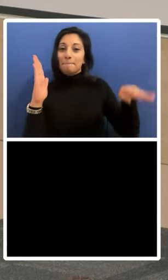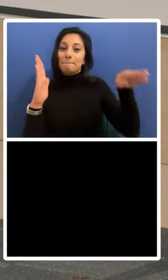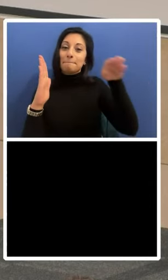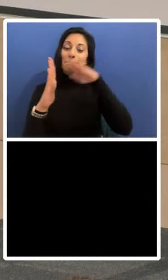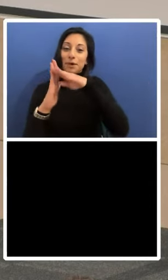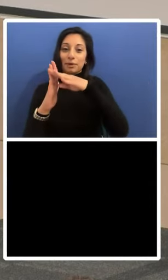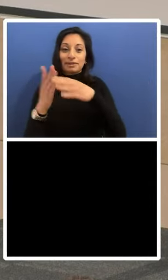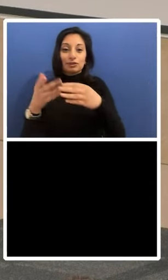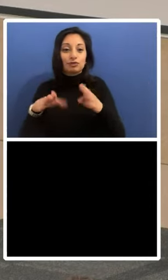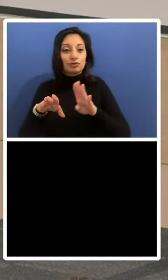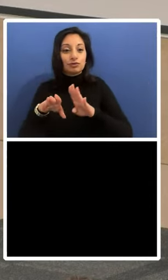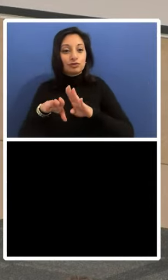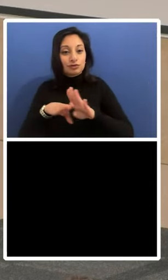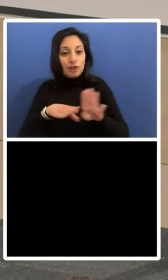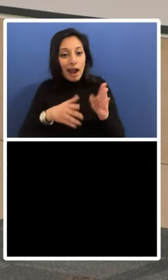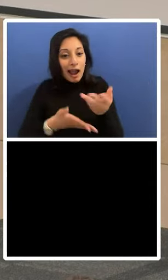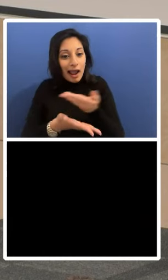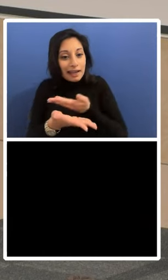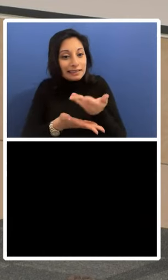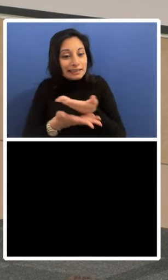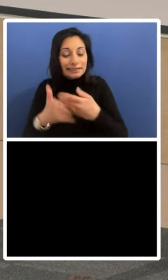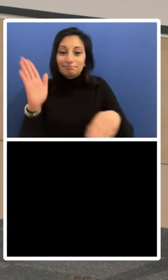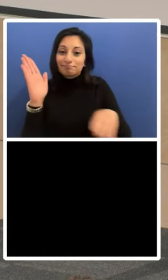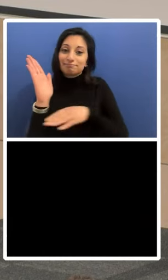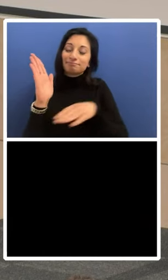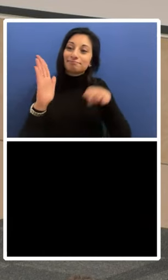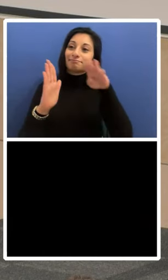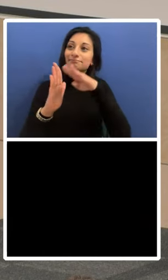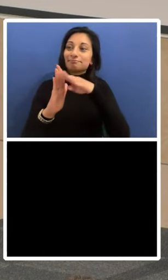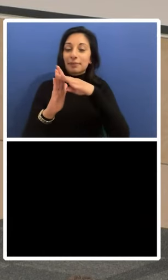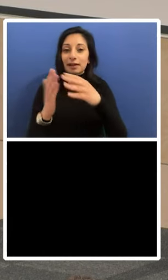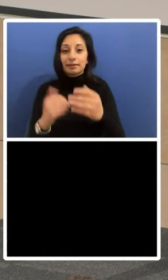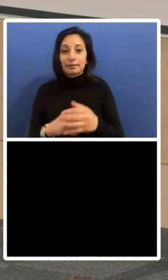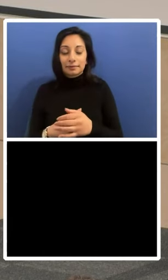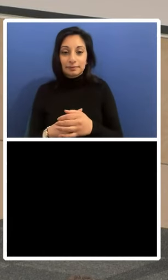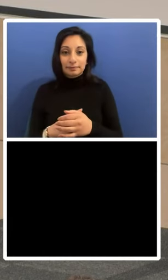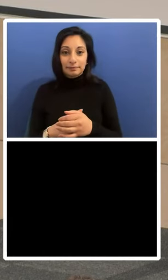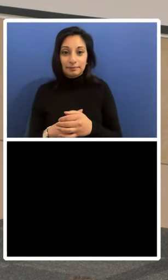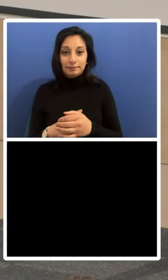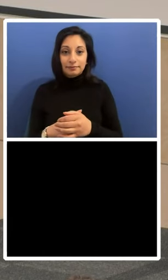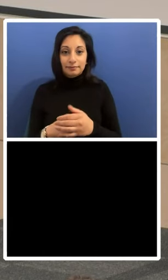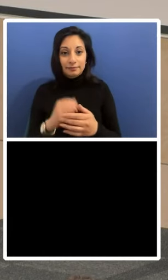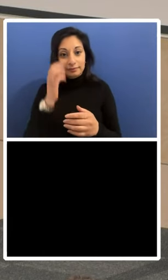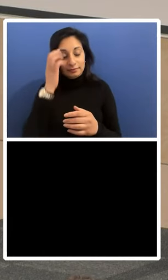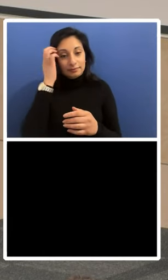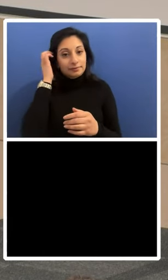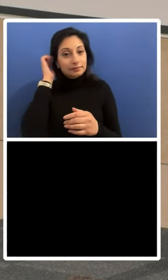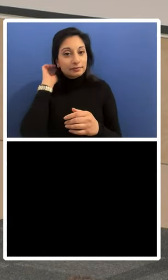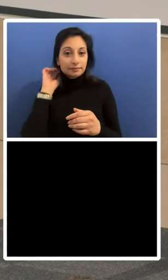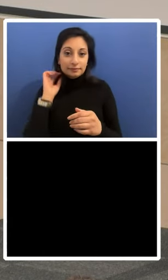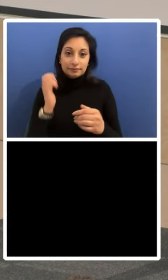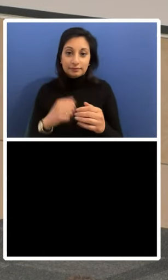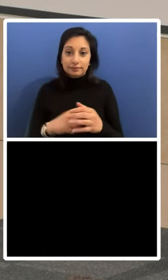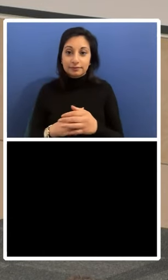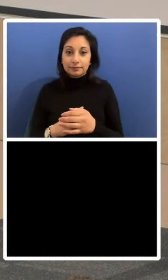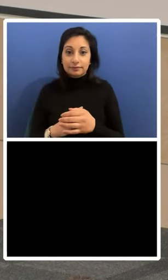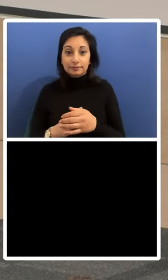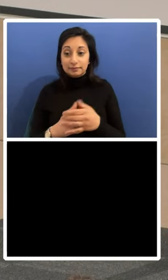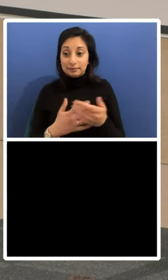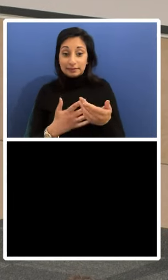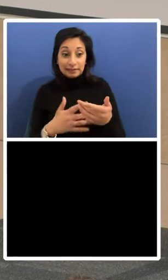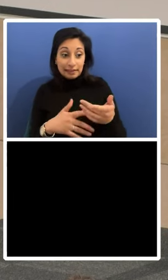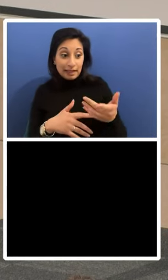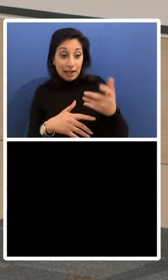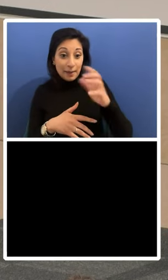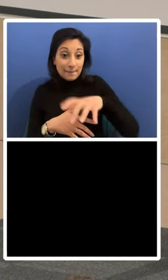think one thing that people don't really think about when you destroy class mobility is one consequence of that is places that should be full of smart kids are